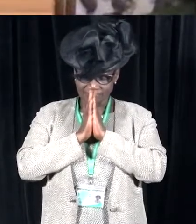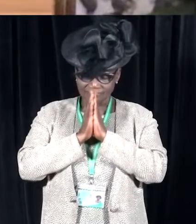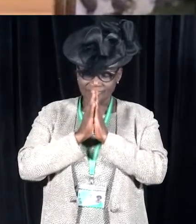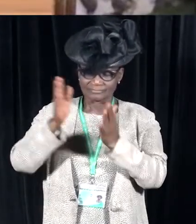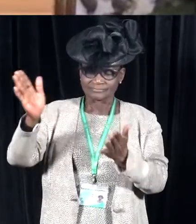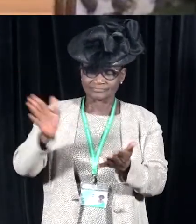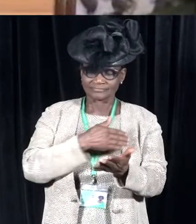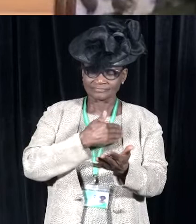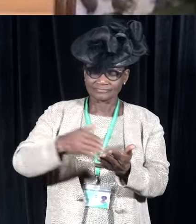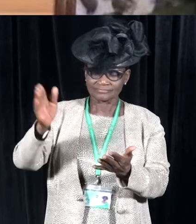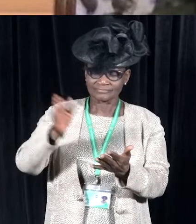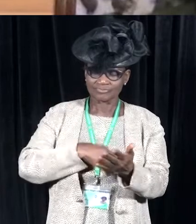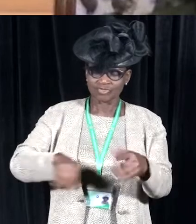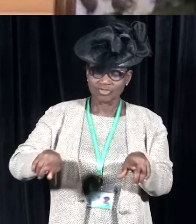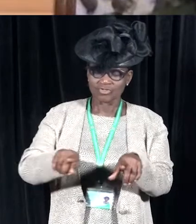invisible God,